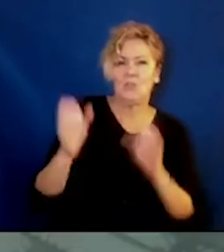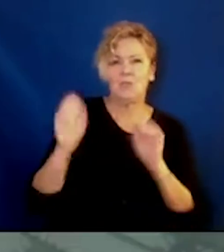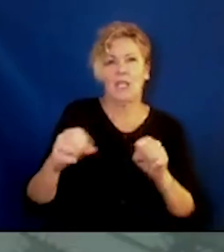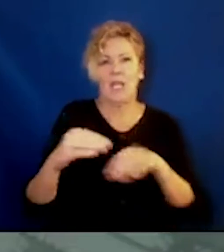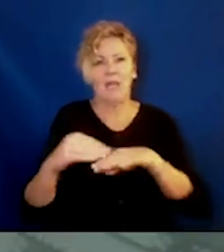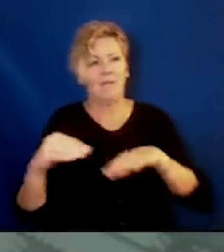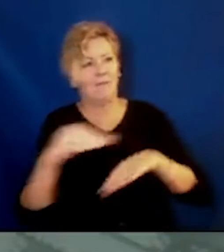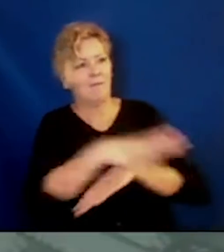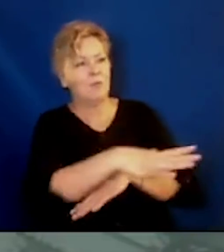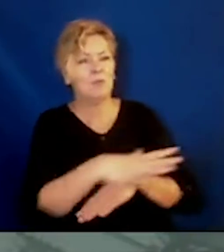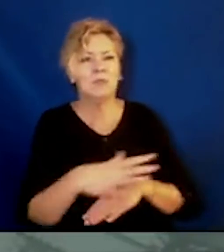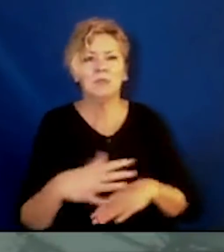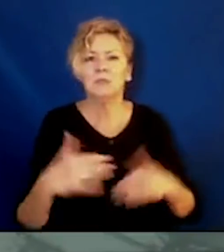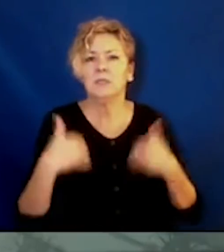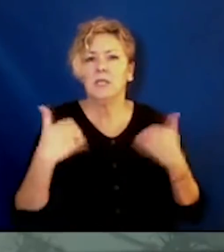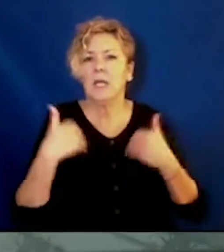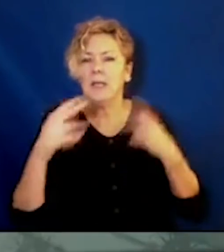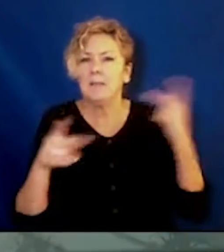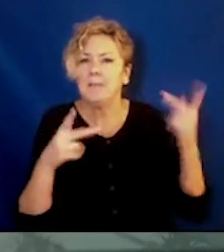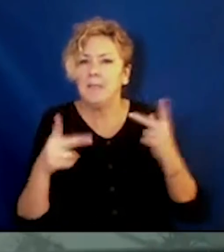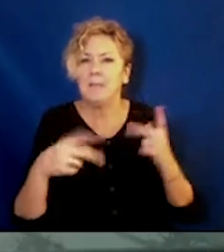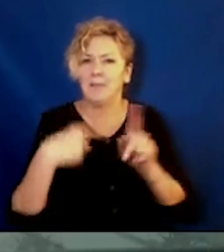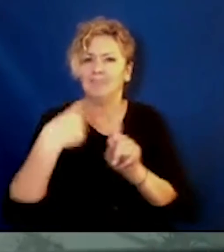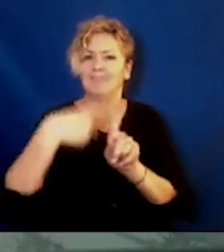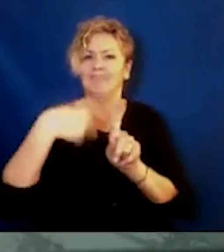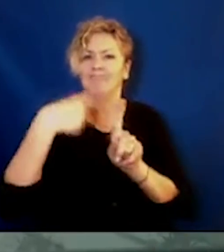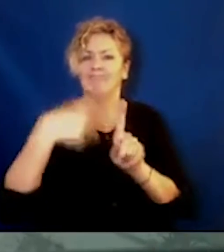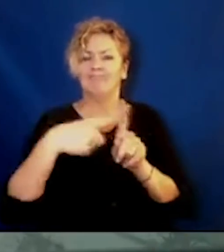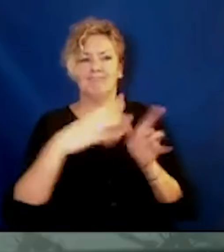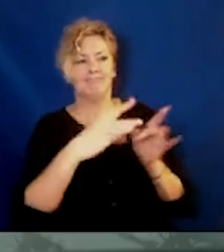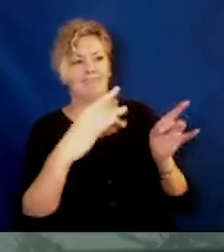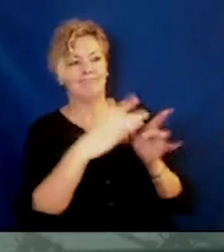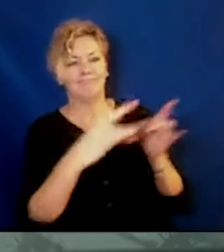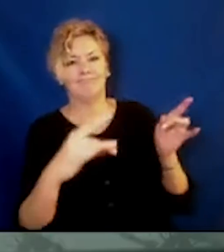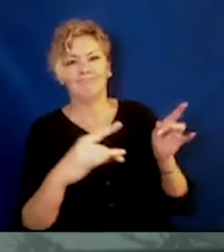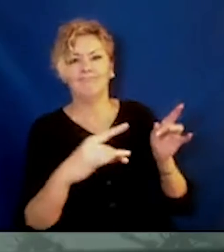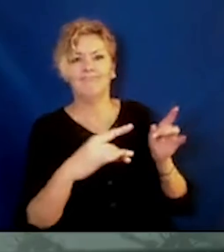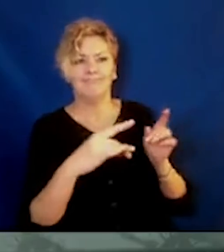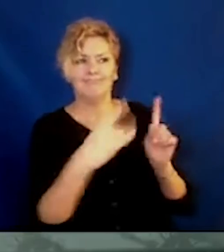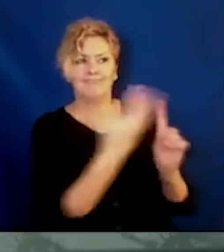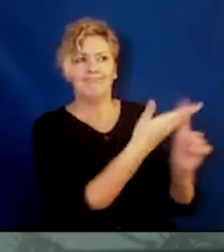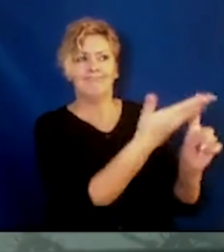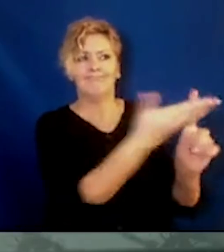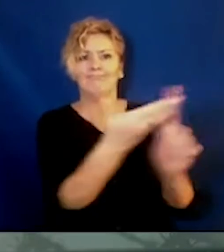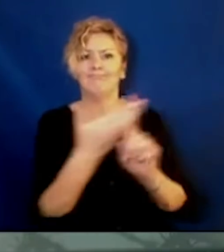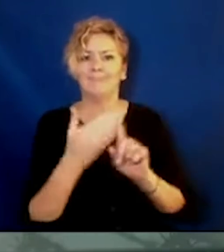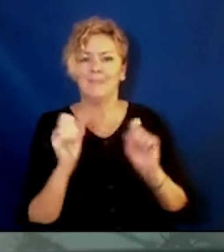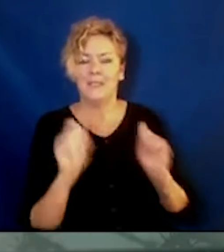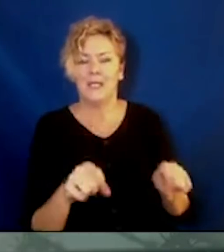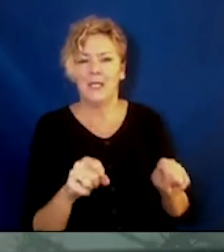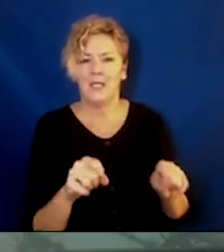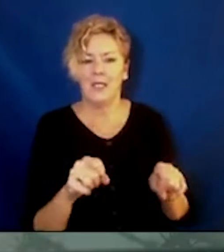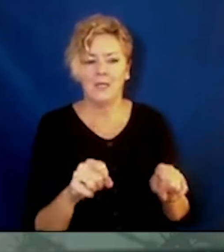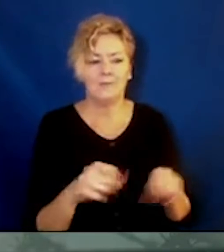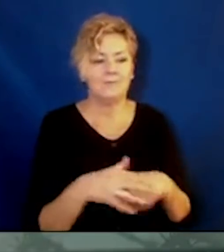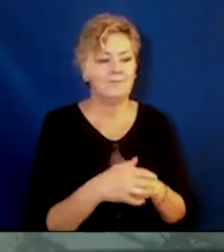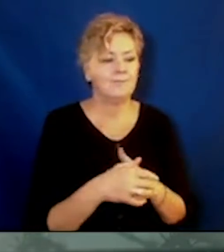over the last number of months, is a lot of Zoom calls with young people and seeking, because I